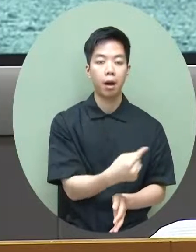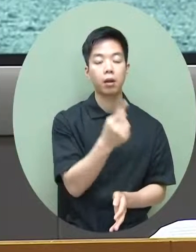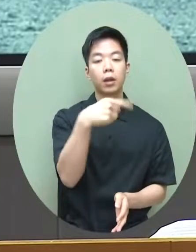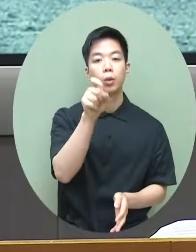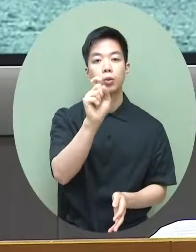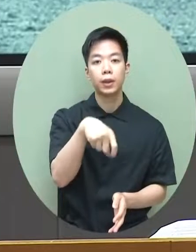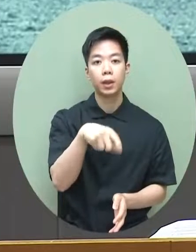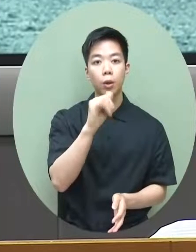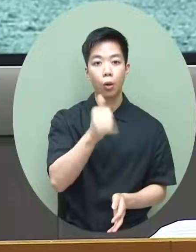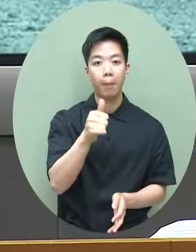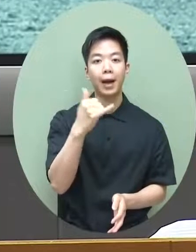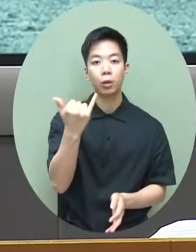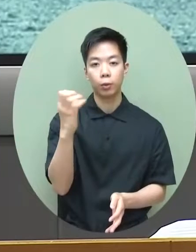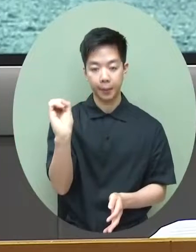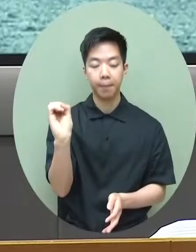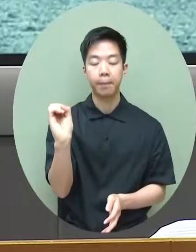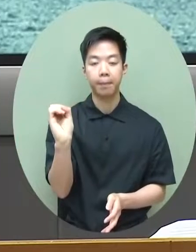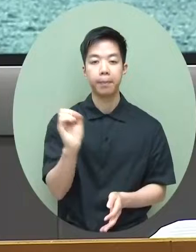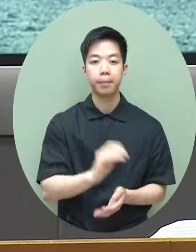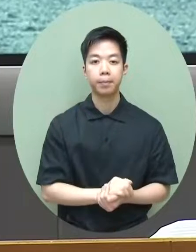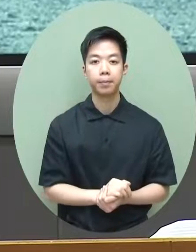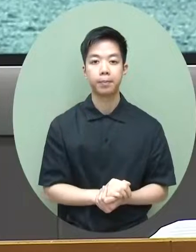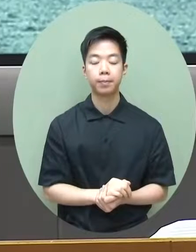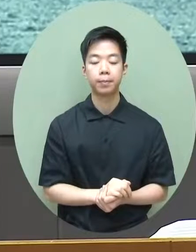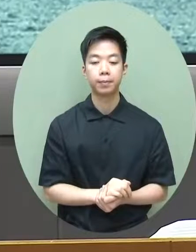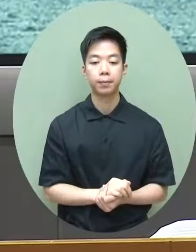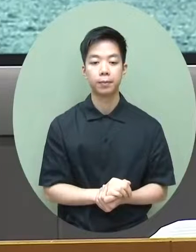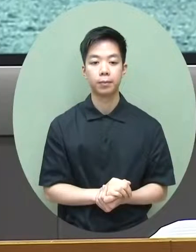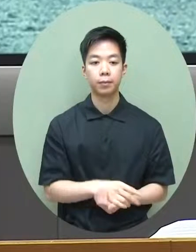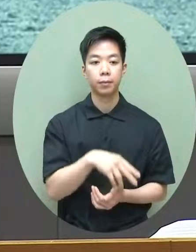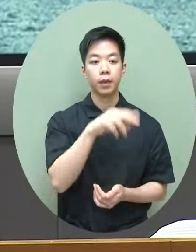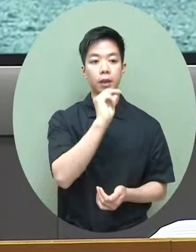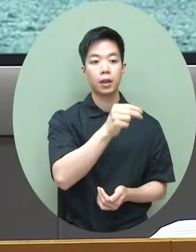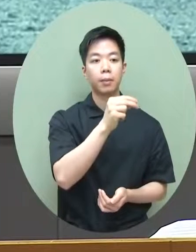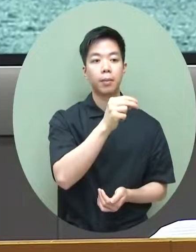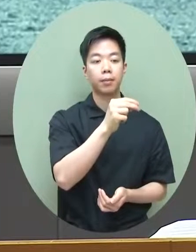1.18 million plus cases have been recorded positive, including